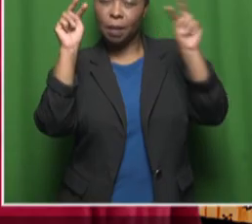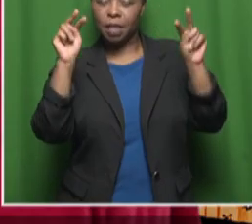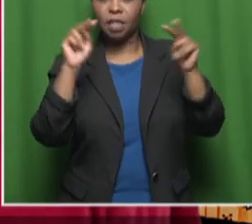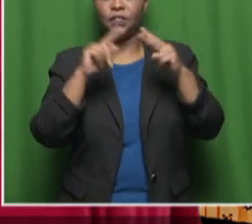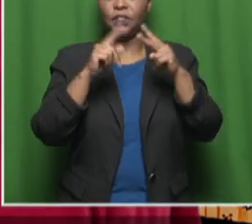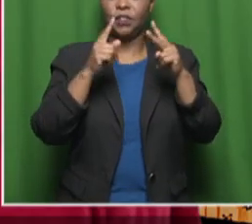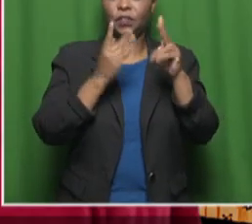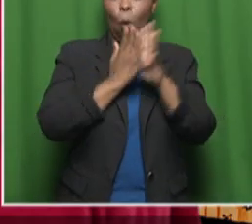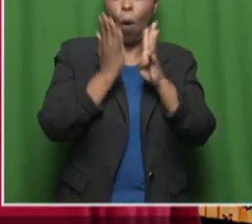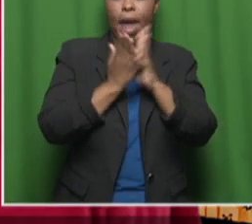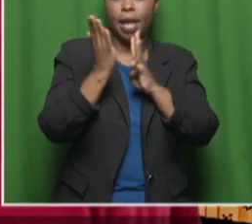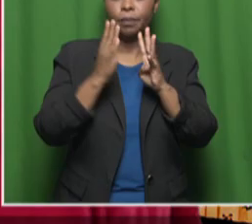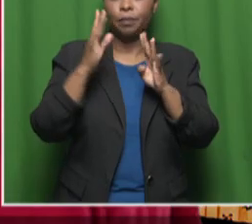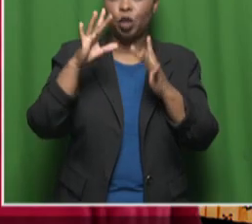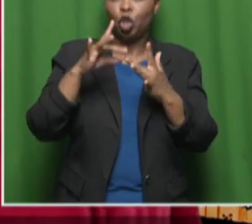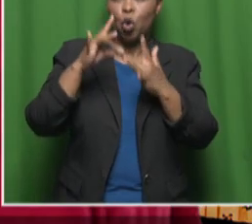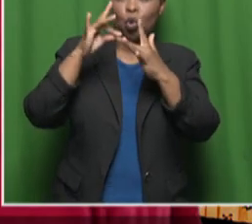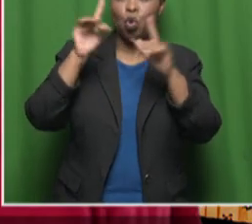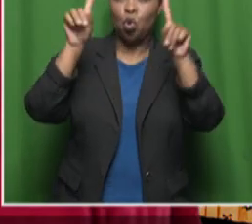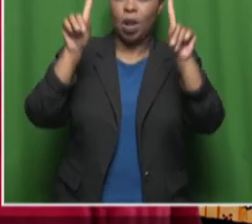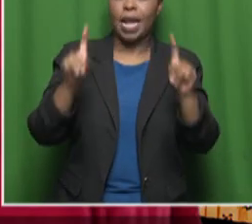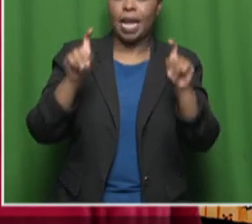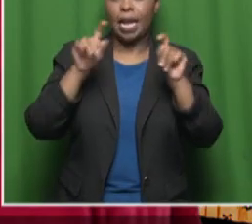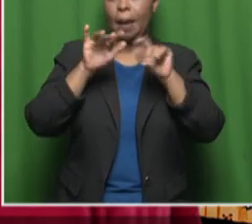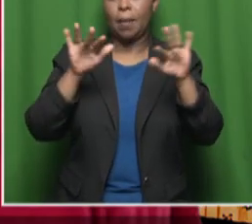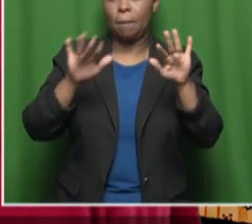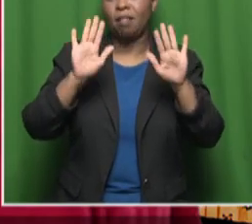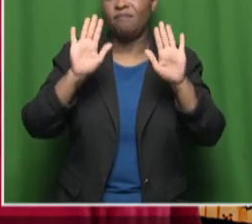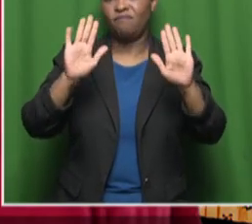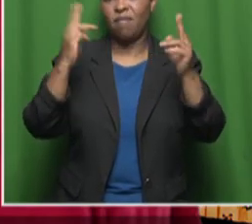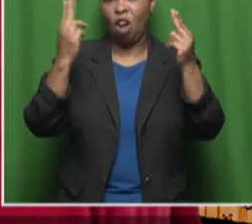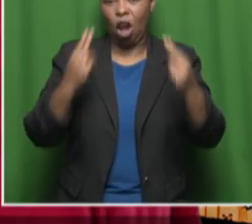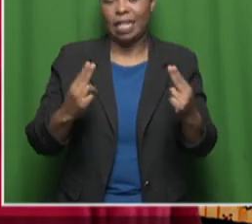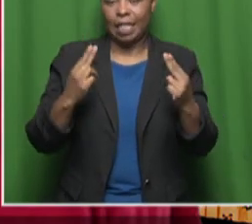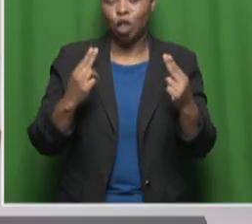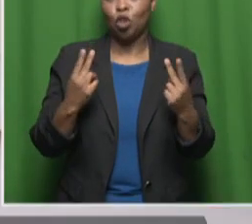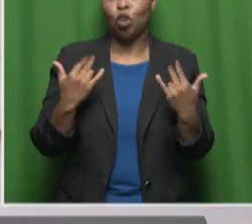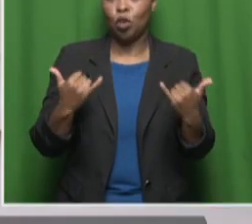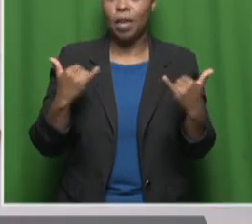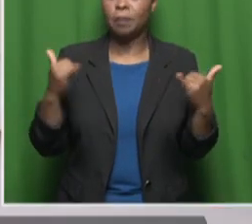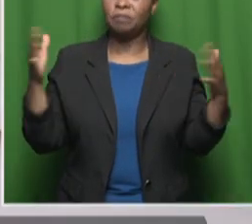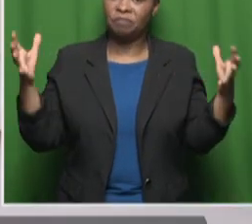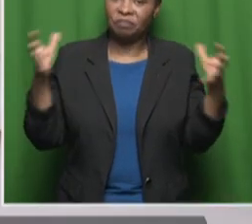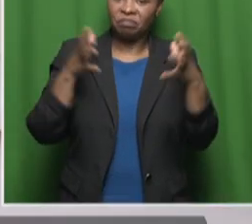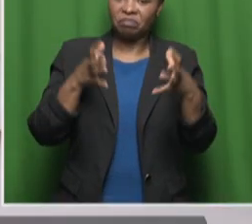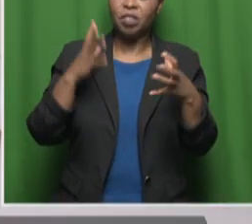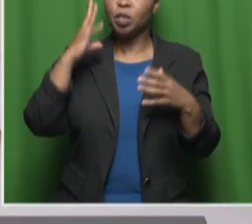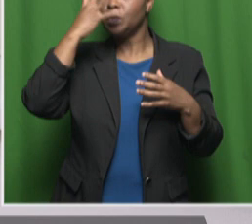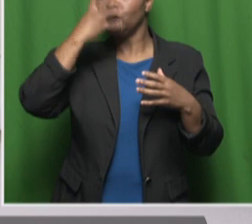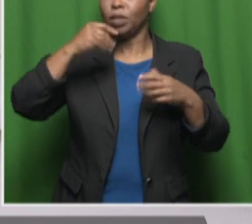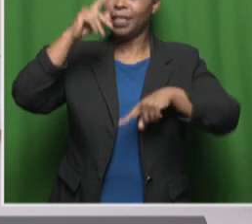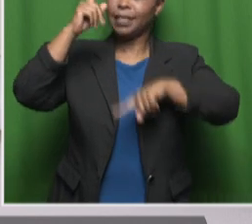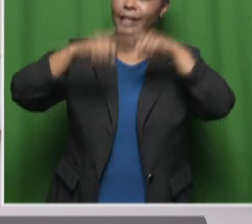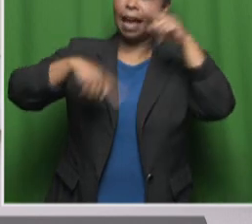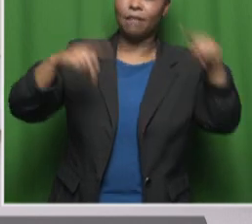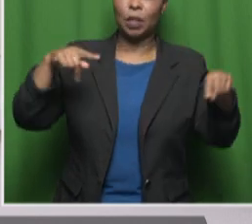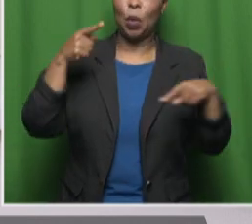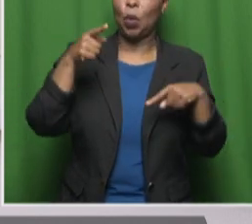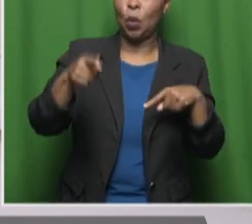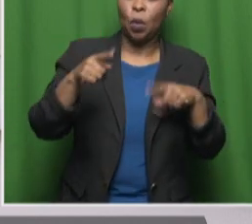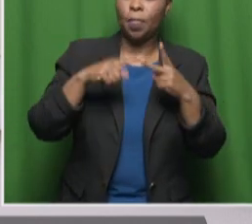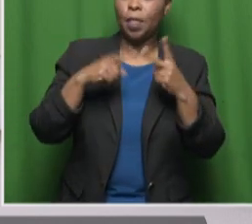the uniqueness of each artist's past. So through their works, these creatives invite us to embrace the beauty of diversity and also explore